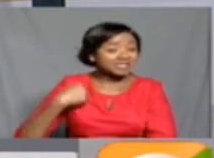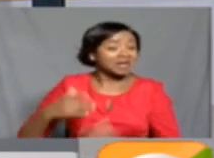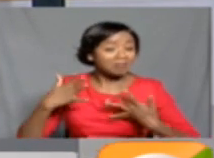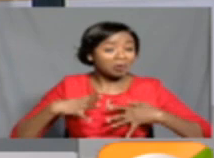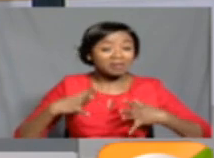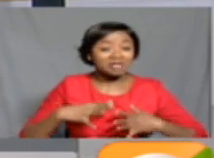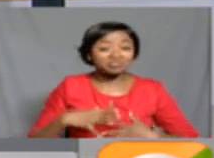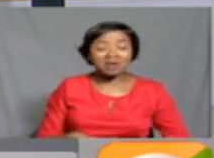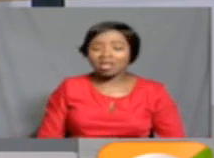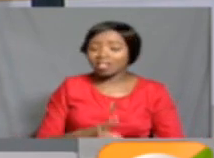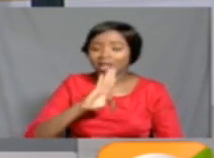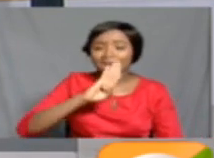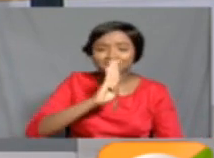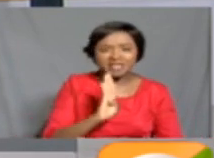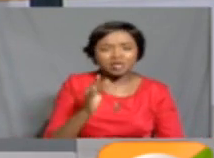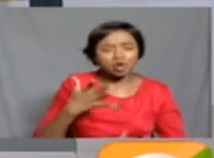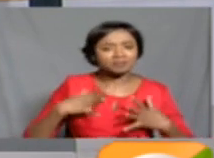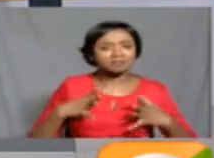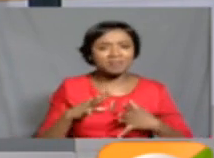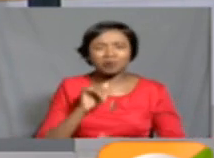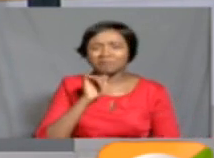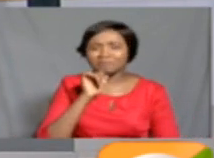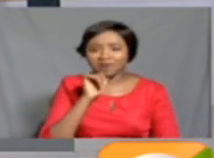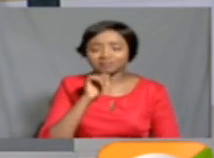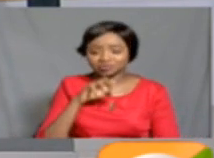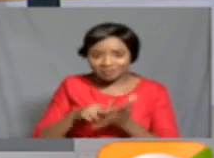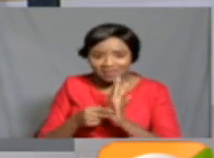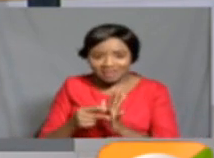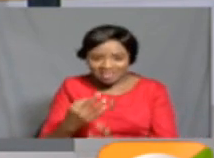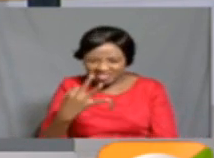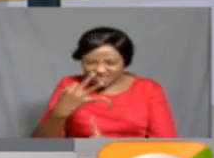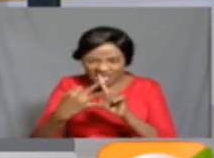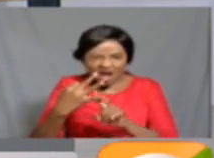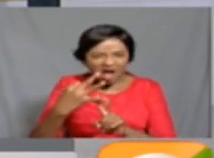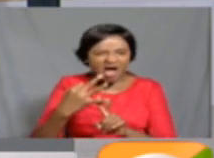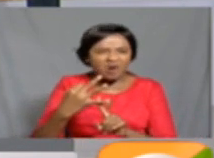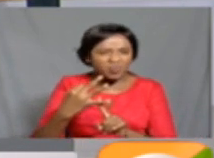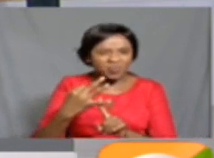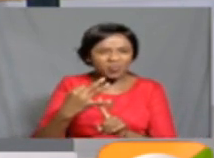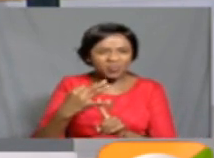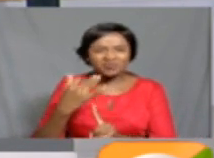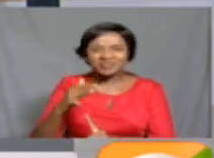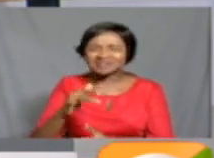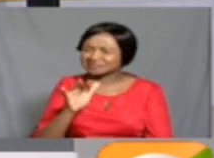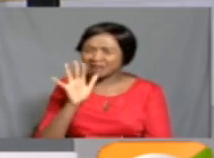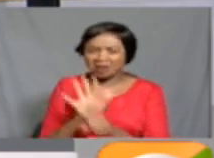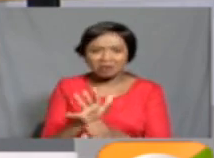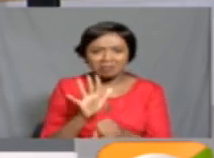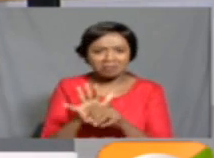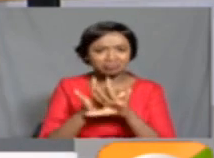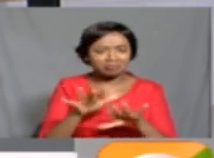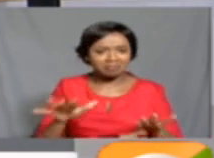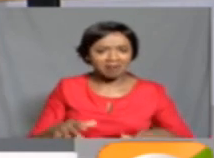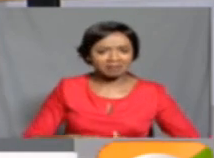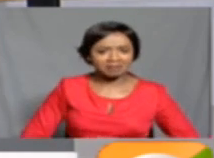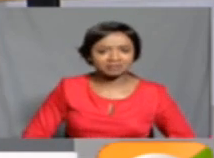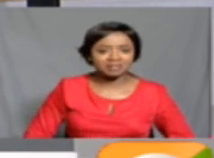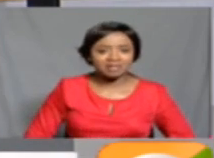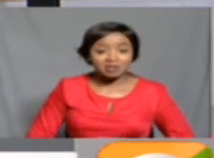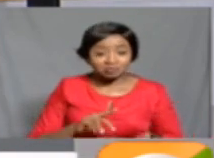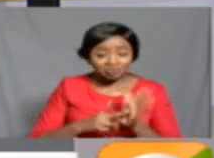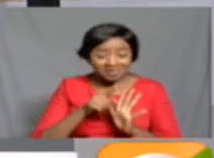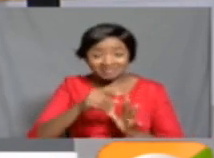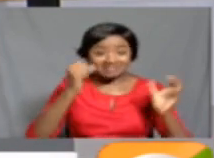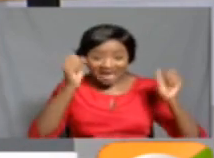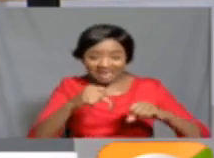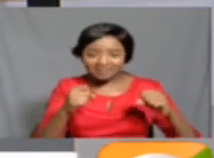1 billion people, you can see that that is quite a large market. And so that is why this is an interesting deal, and